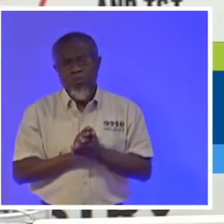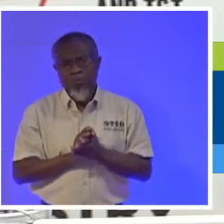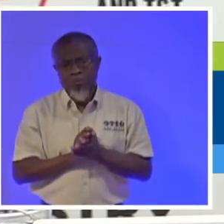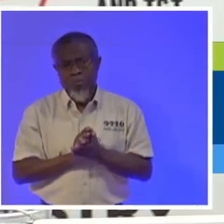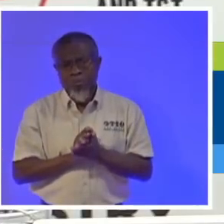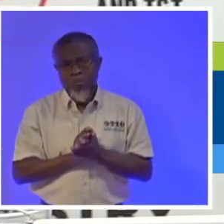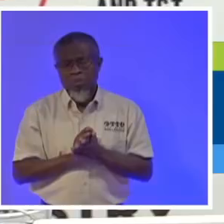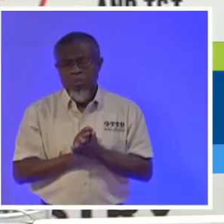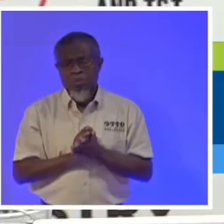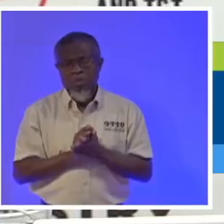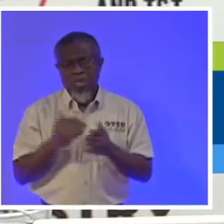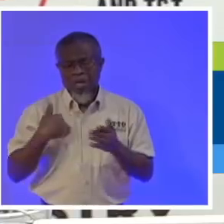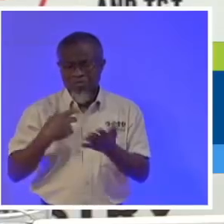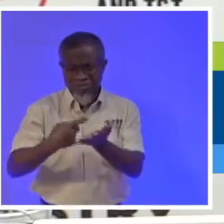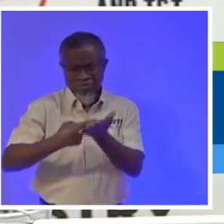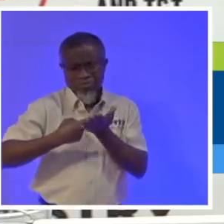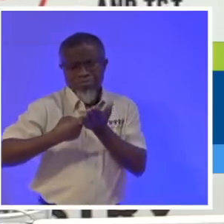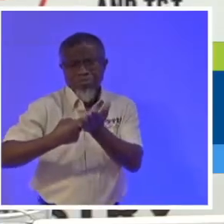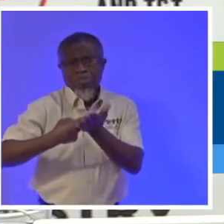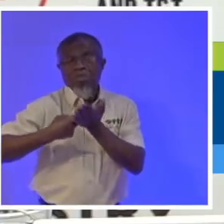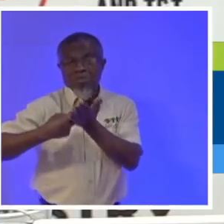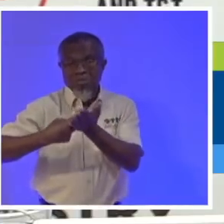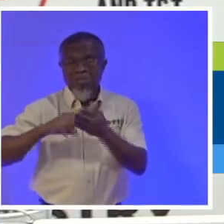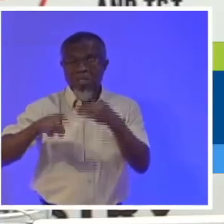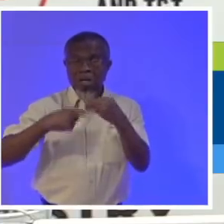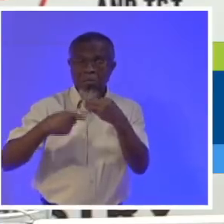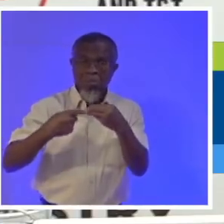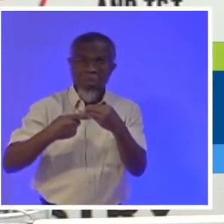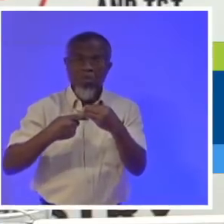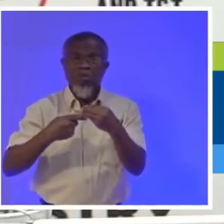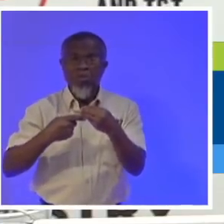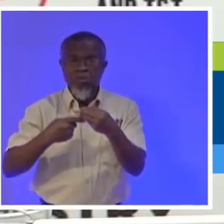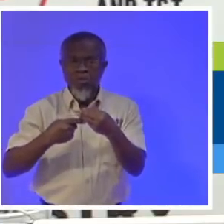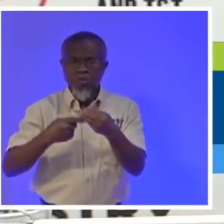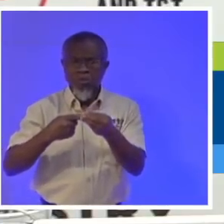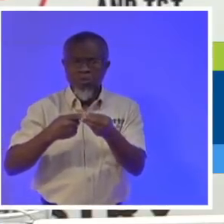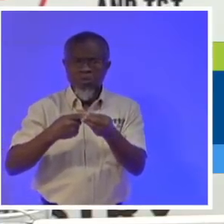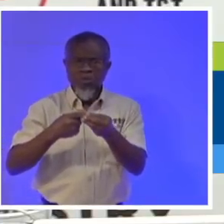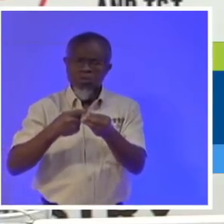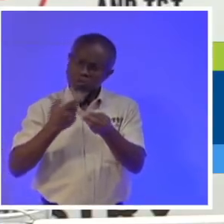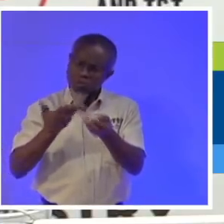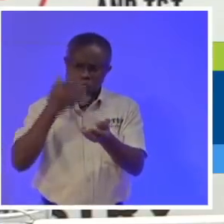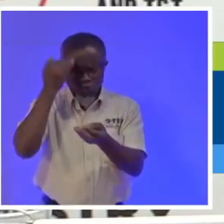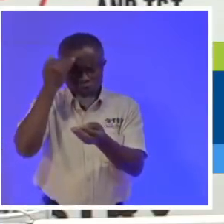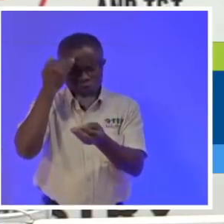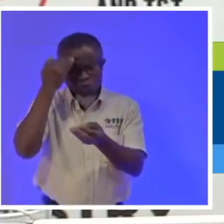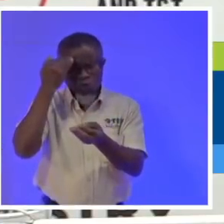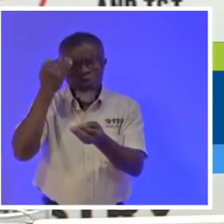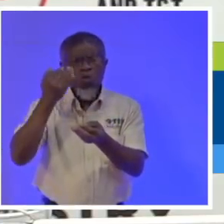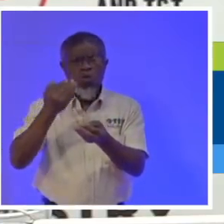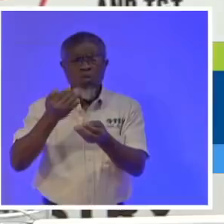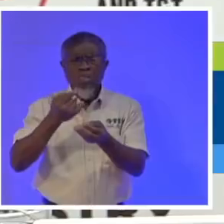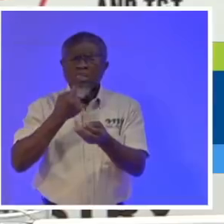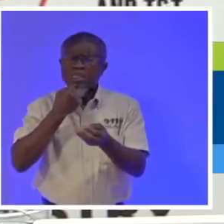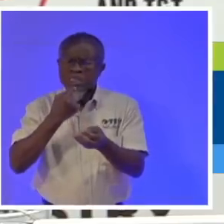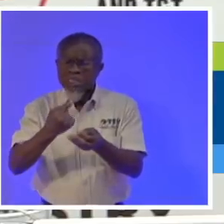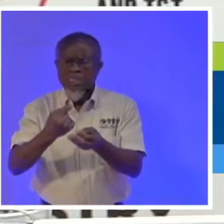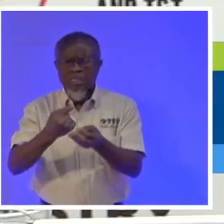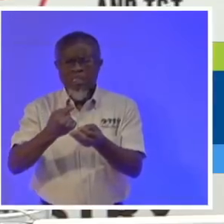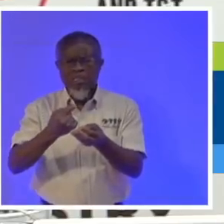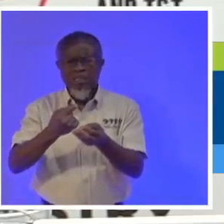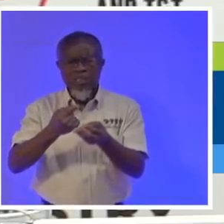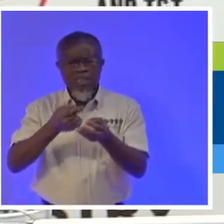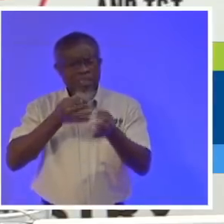reframe the discussions about the beneficial aspects of vaccination. It saves